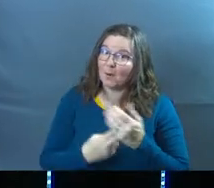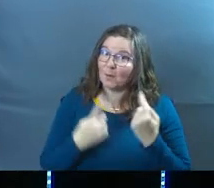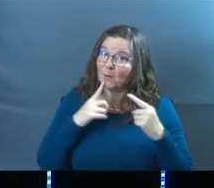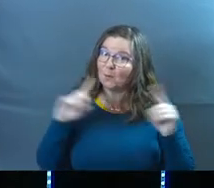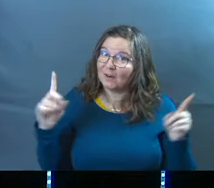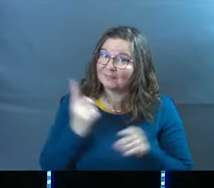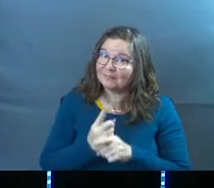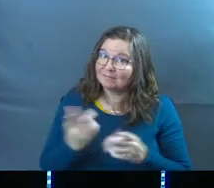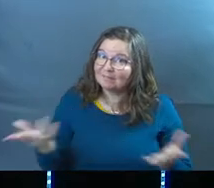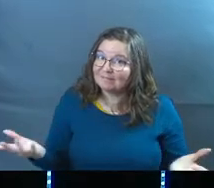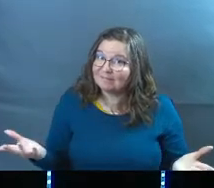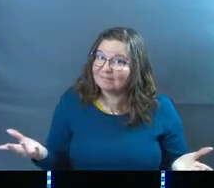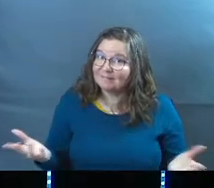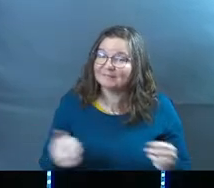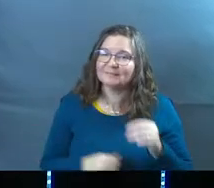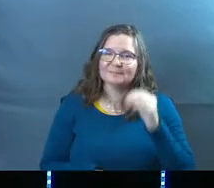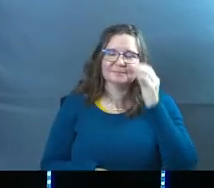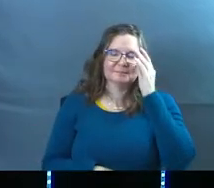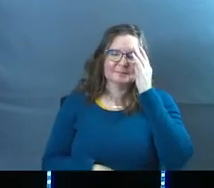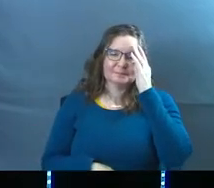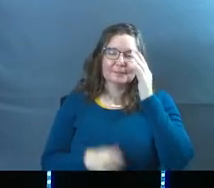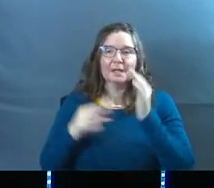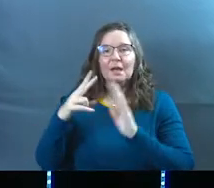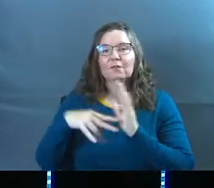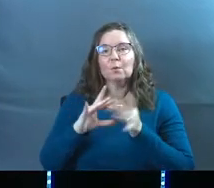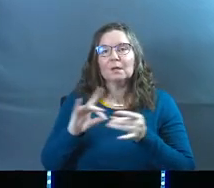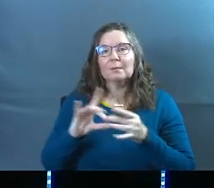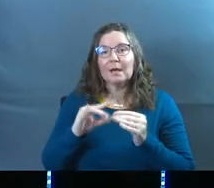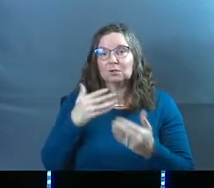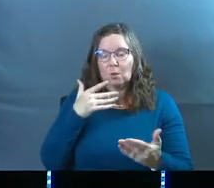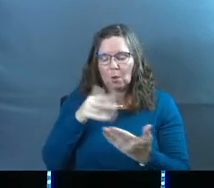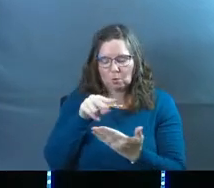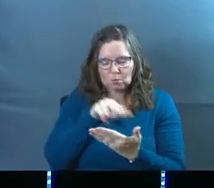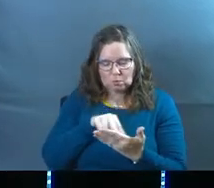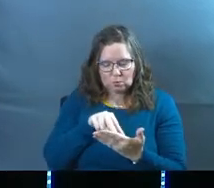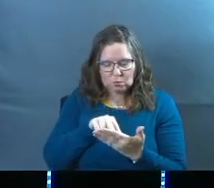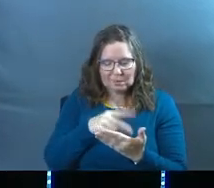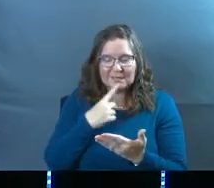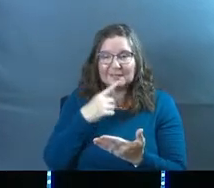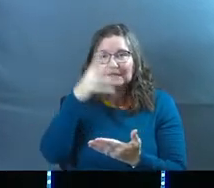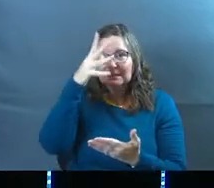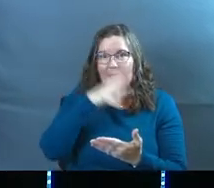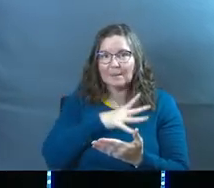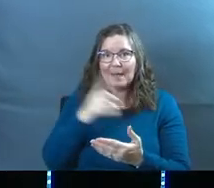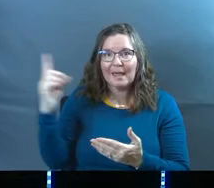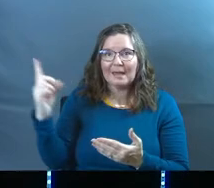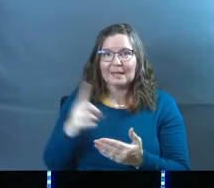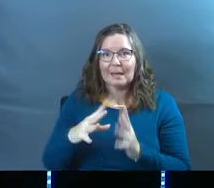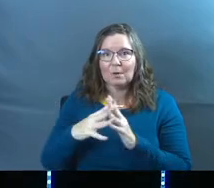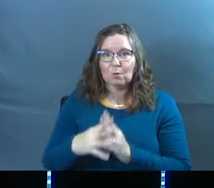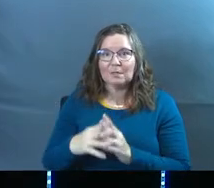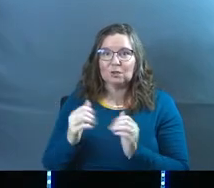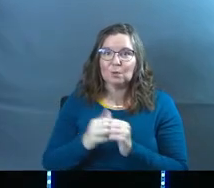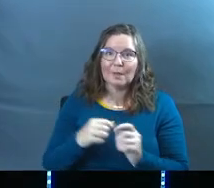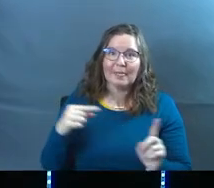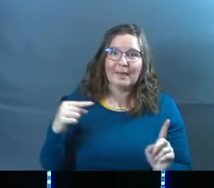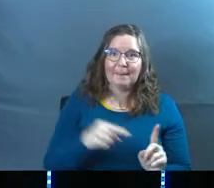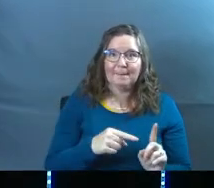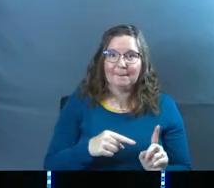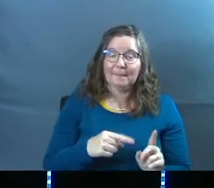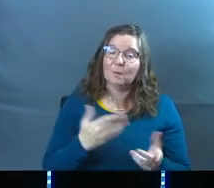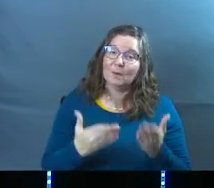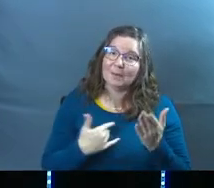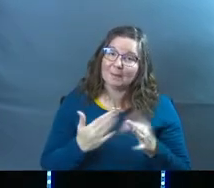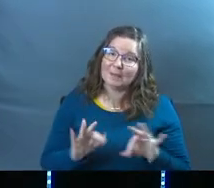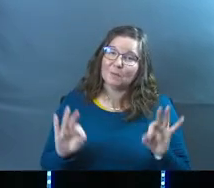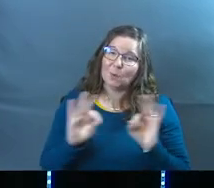they? And if you read the passage close, the passage says, a man came and wrestled with him, which